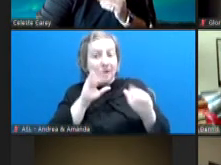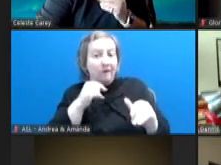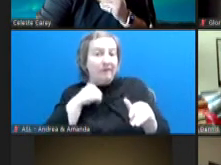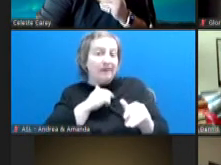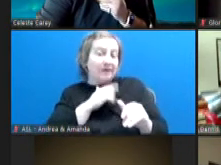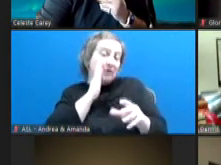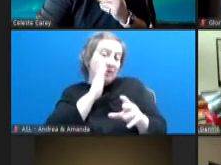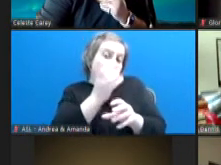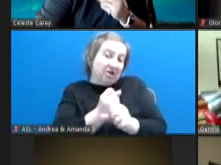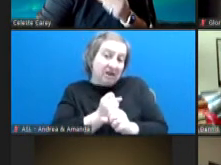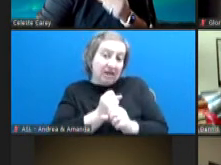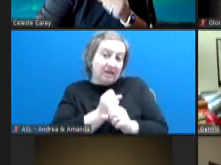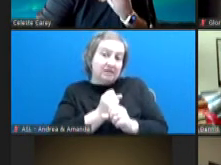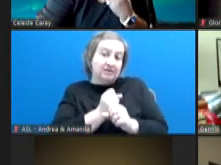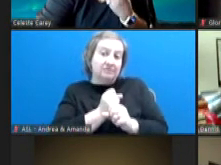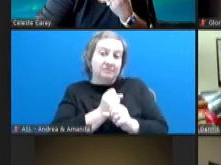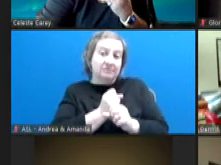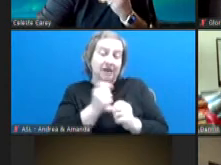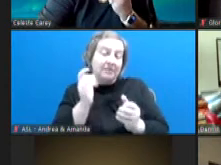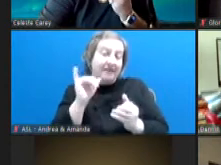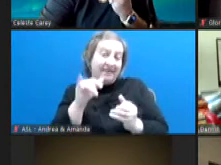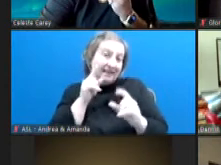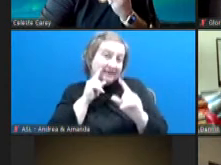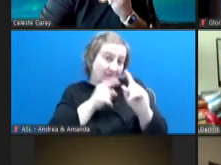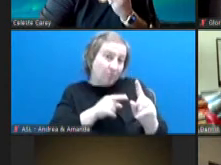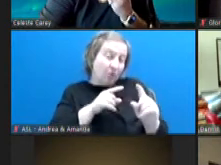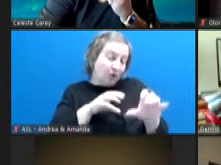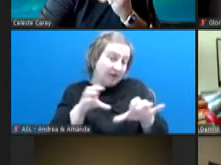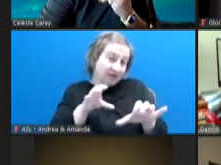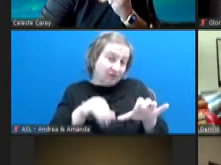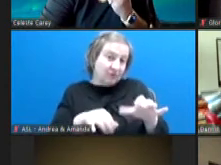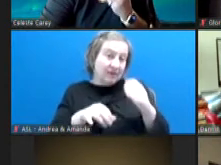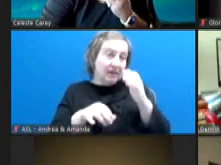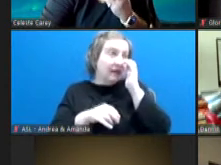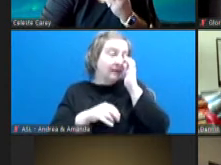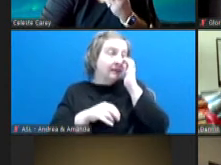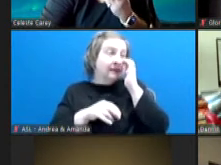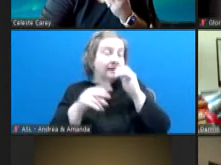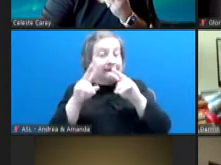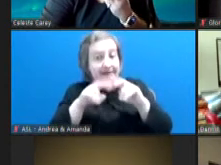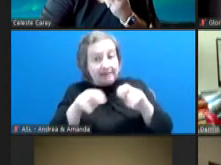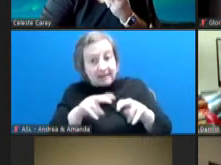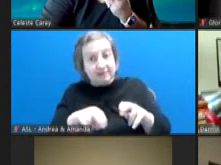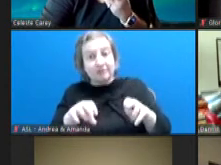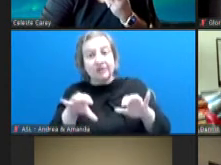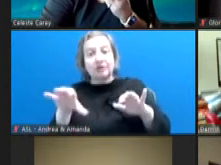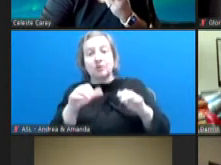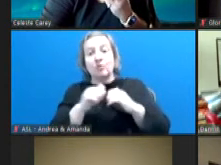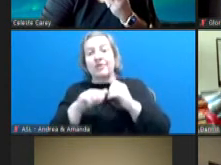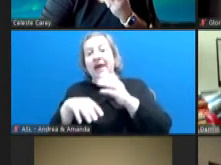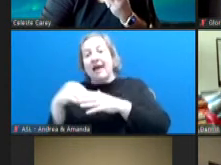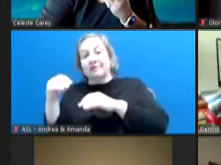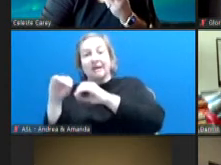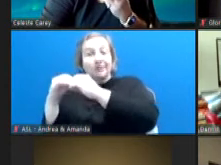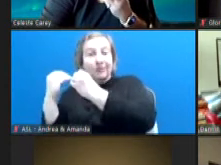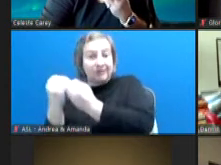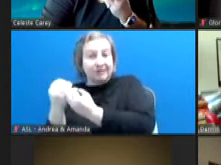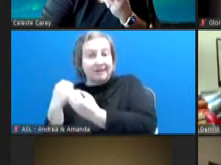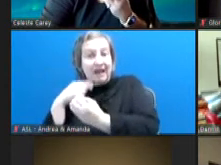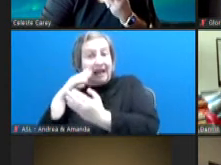get, you know, that's the whole point of doing that assessment and doing it with an outside entity. I